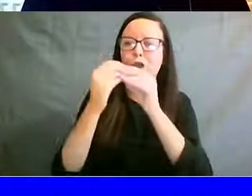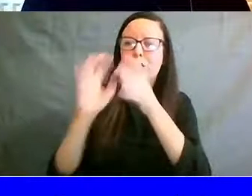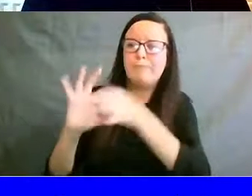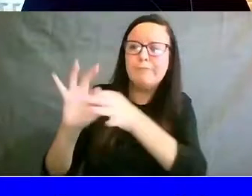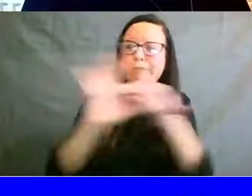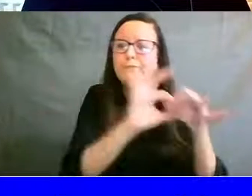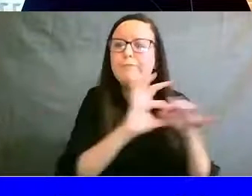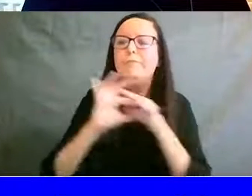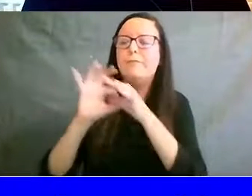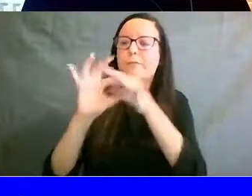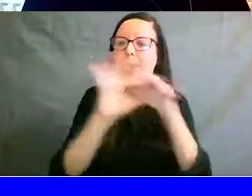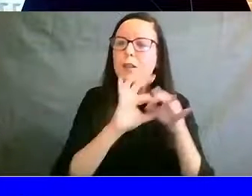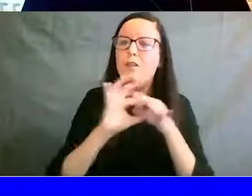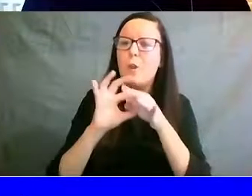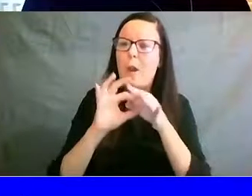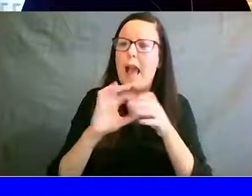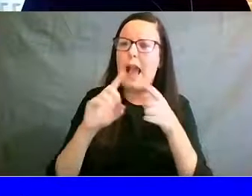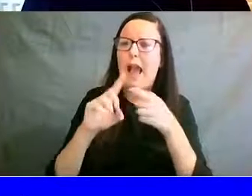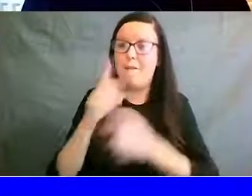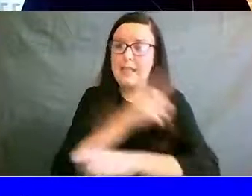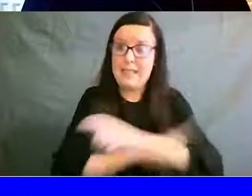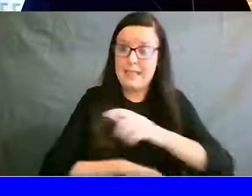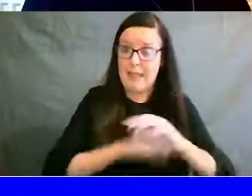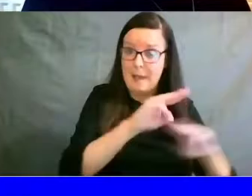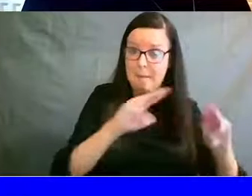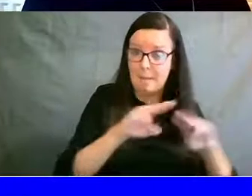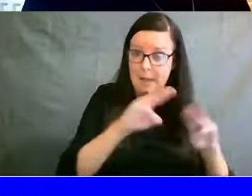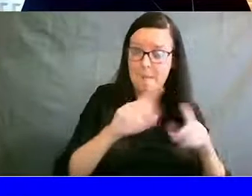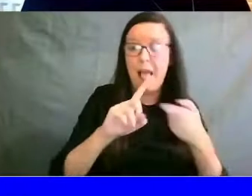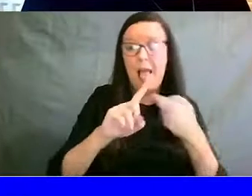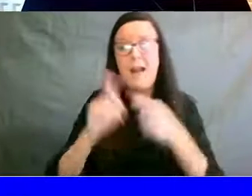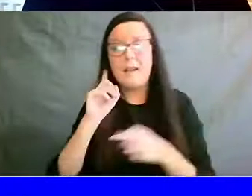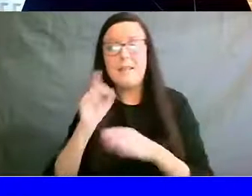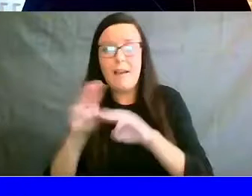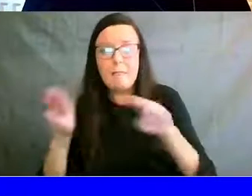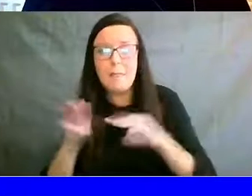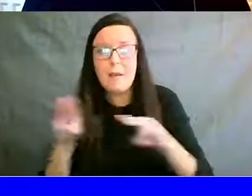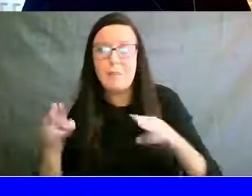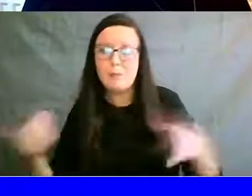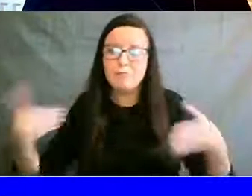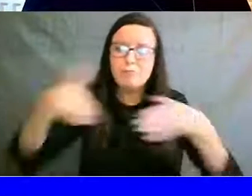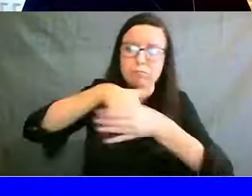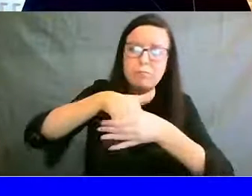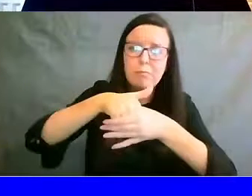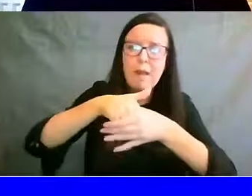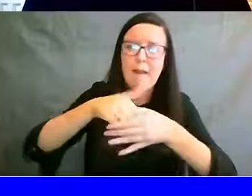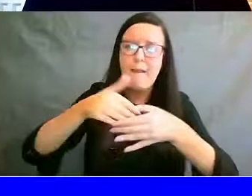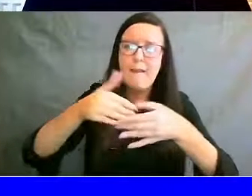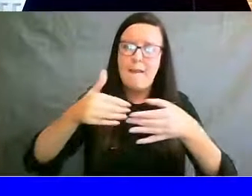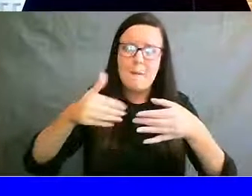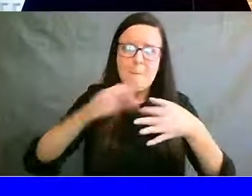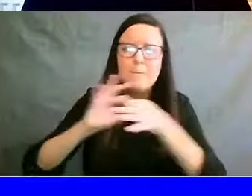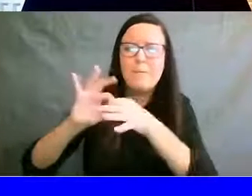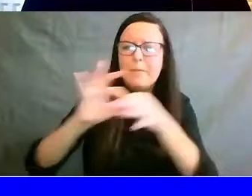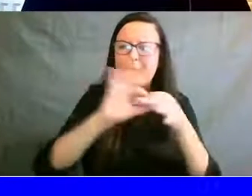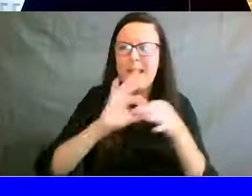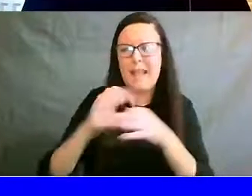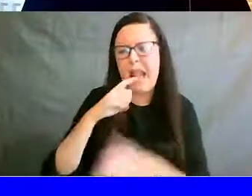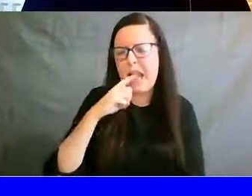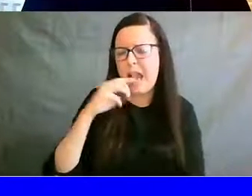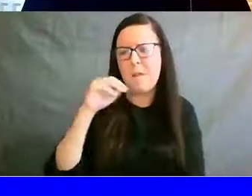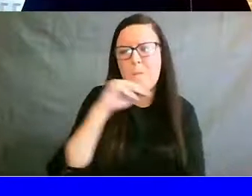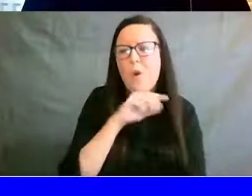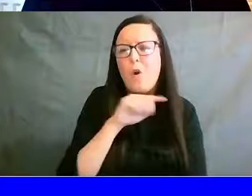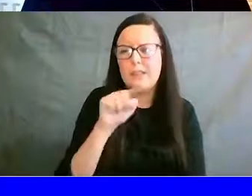involvement of disabled people and deaf people in these processes need to be absolutely crucial, and